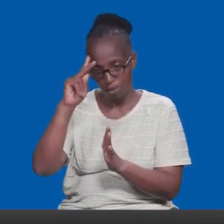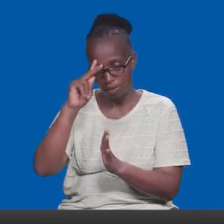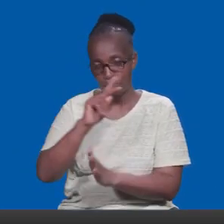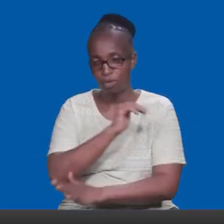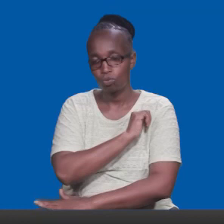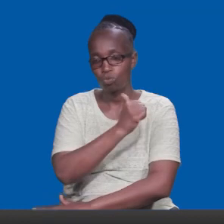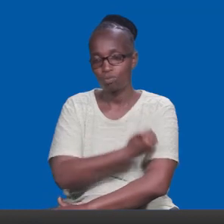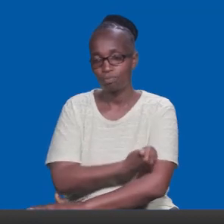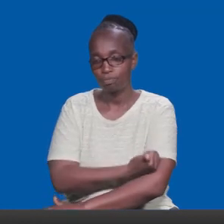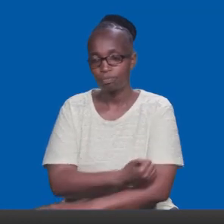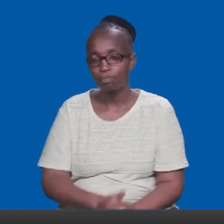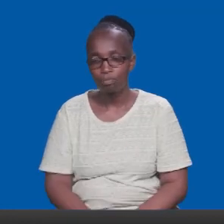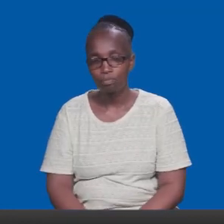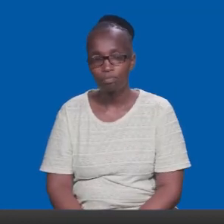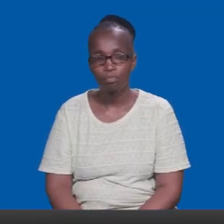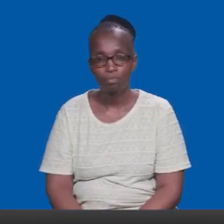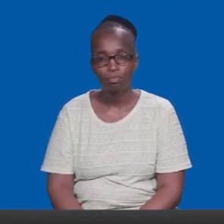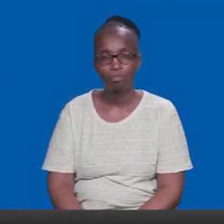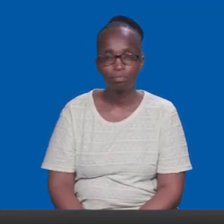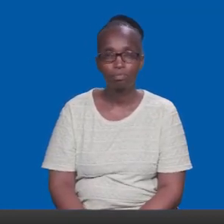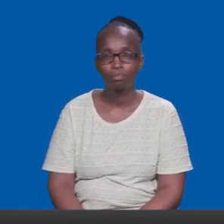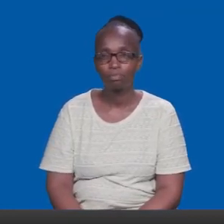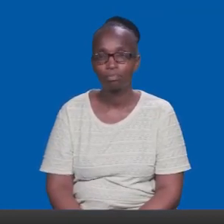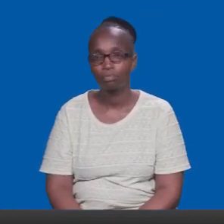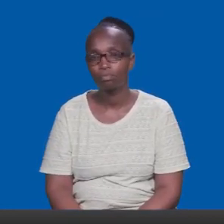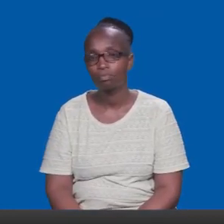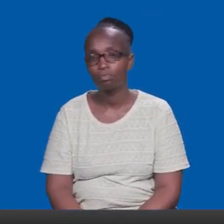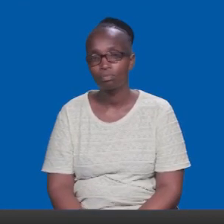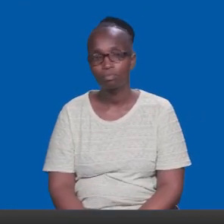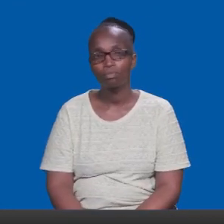schools and also even our activities without the support of the relevant ministry.